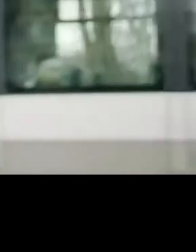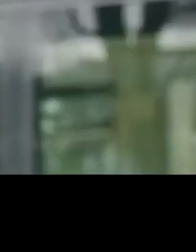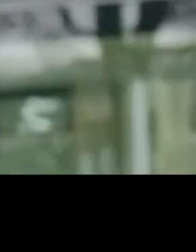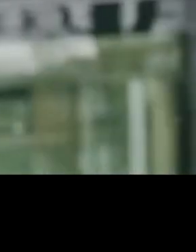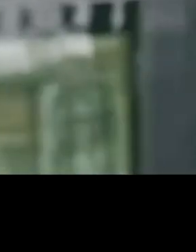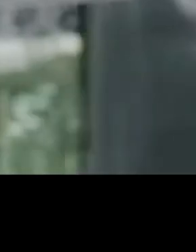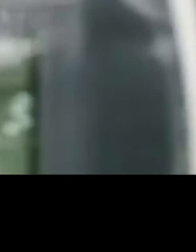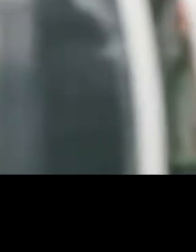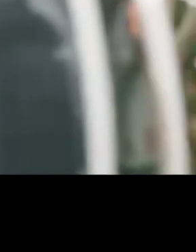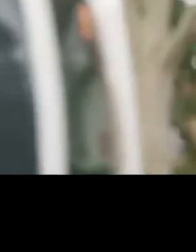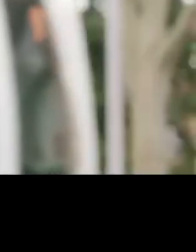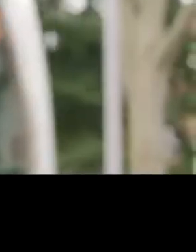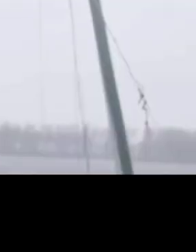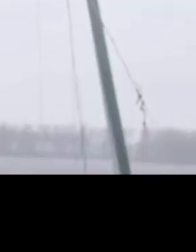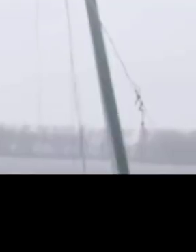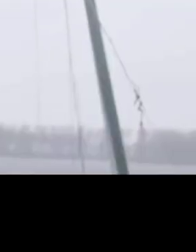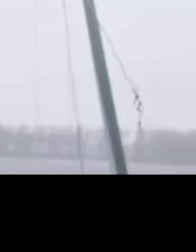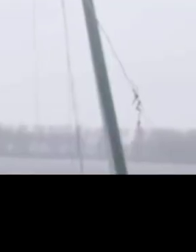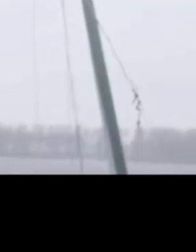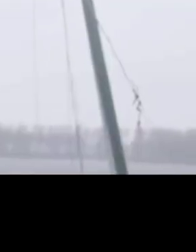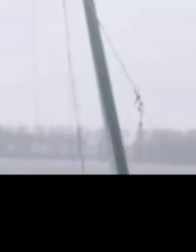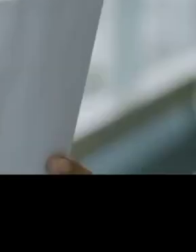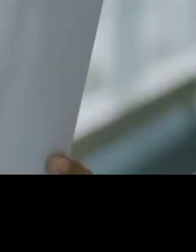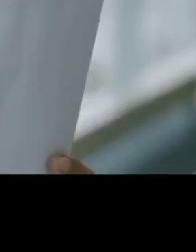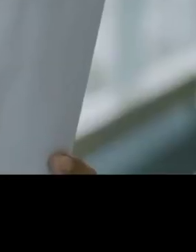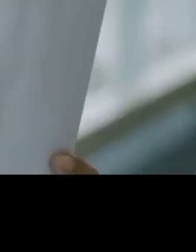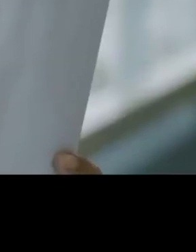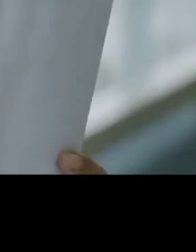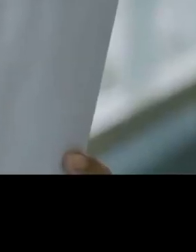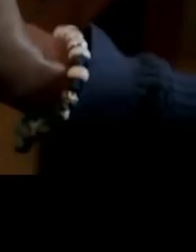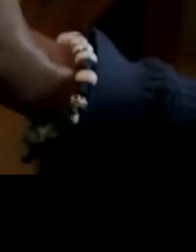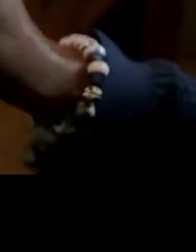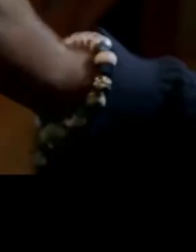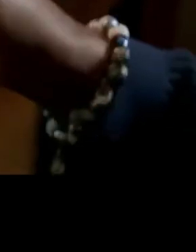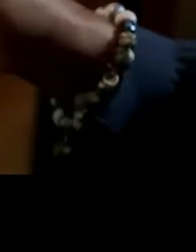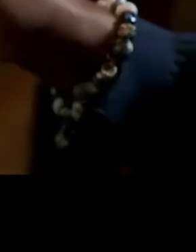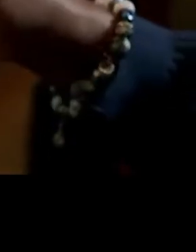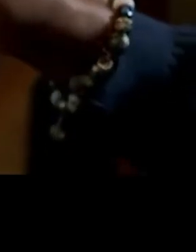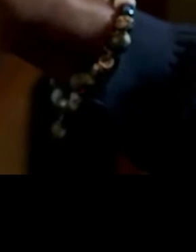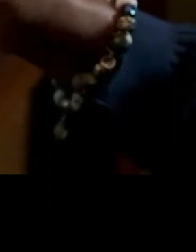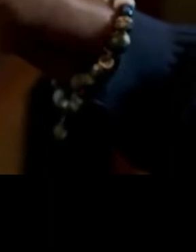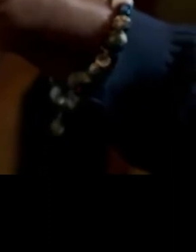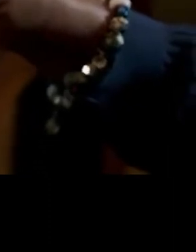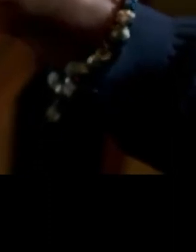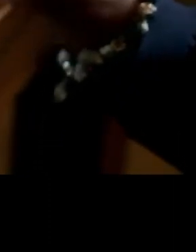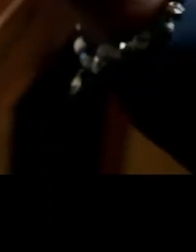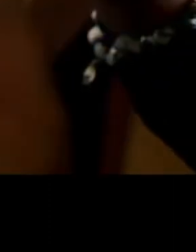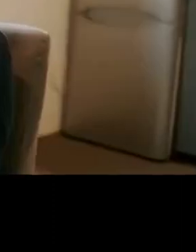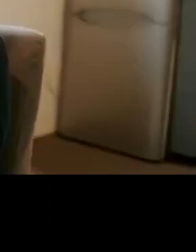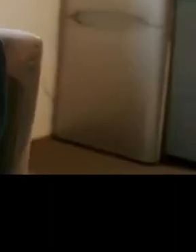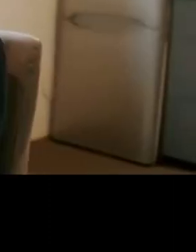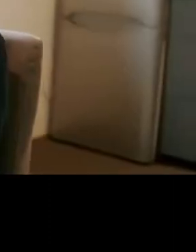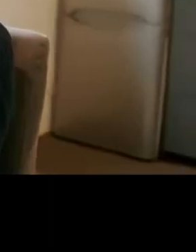Independence. The dictionary defines it as the ability to live your life without being helped or influenced by others. It